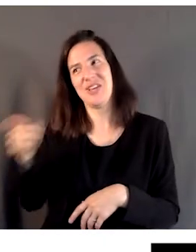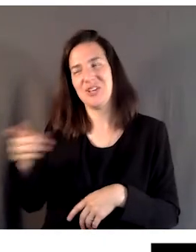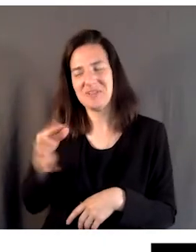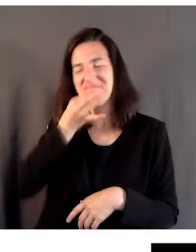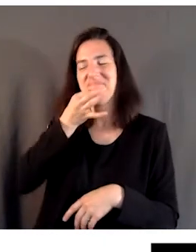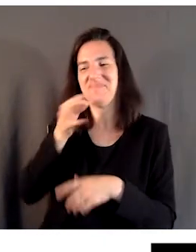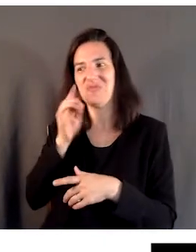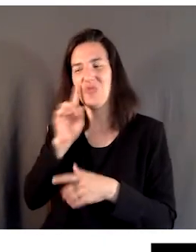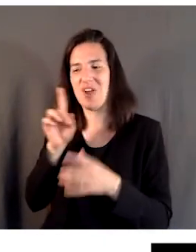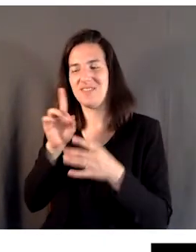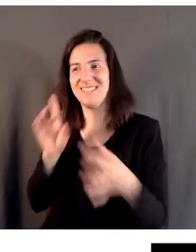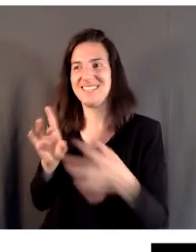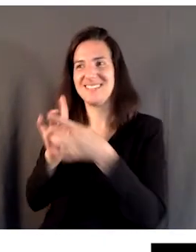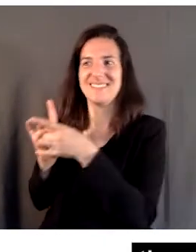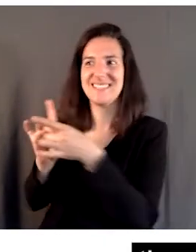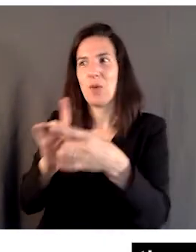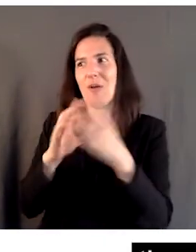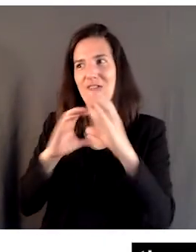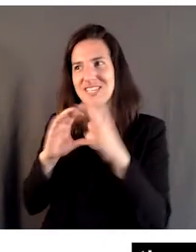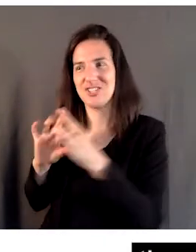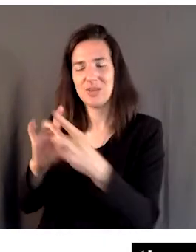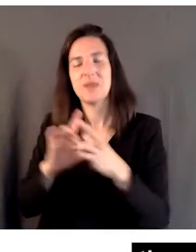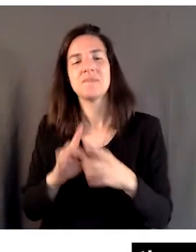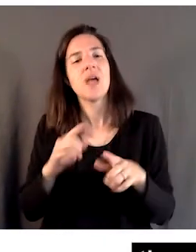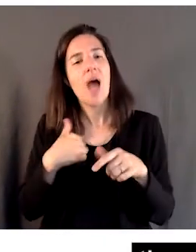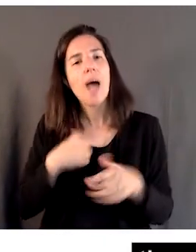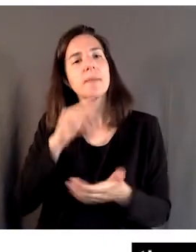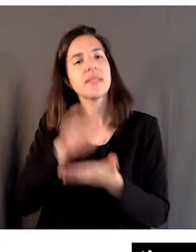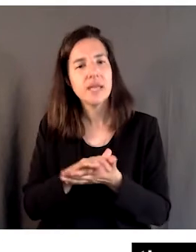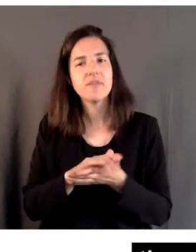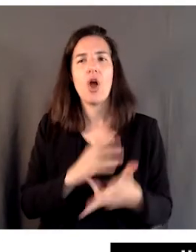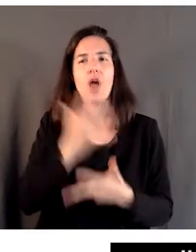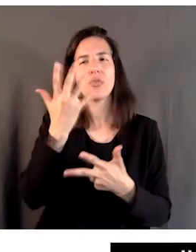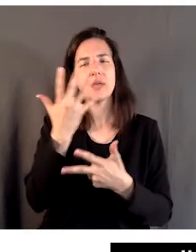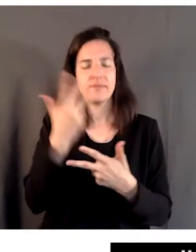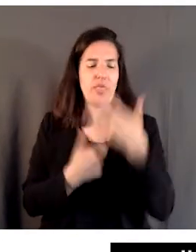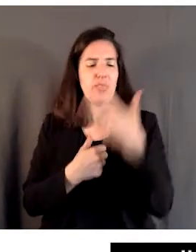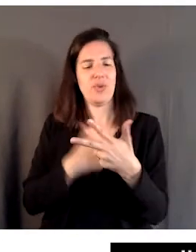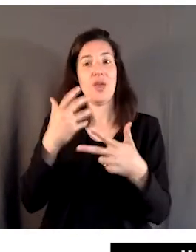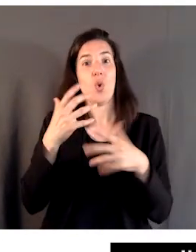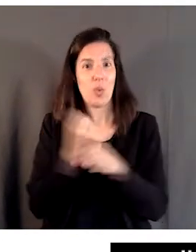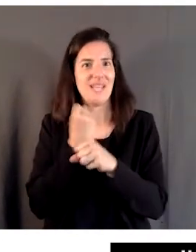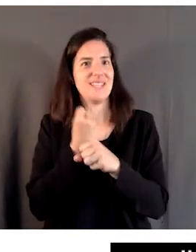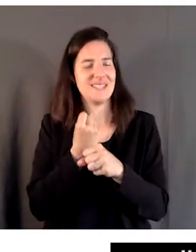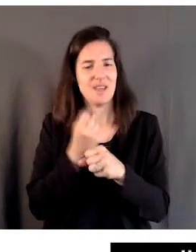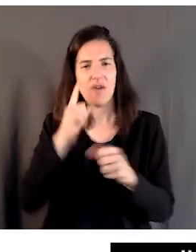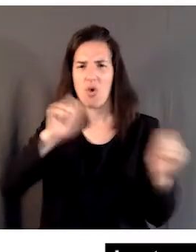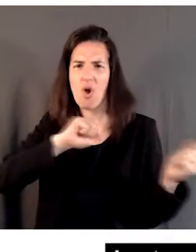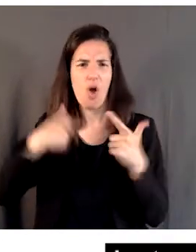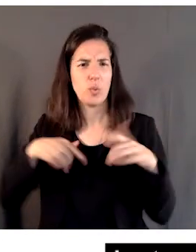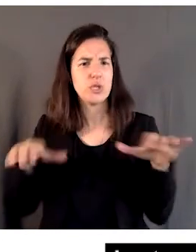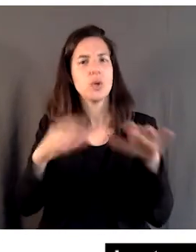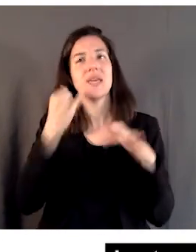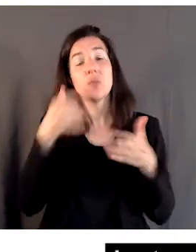better way to talk about it than admit that I believe there are 3 wins in everything we do. And if we allow for 3 wins, we're engaging more than